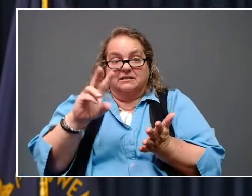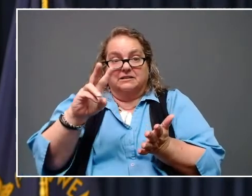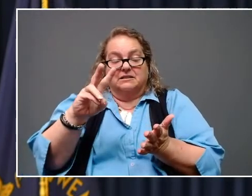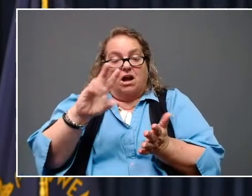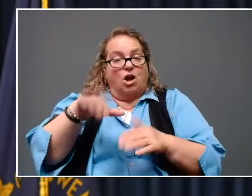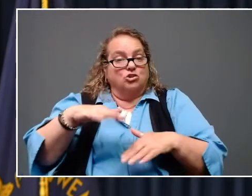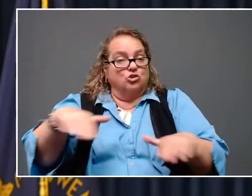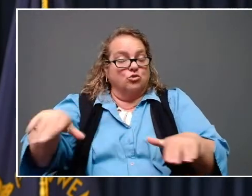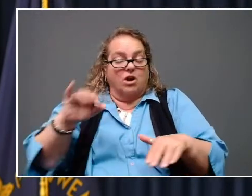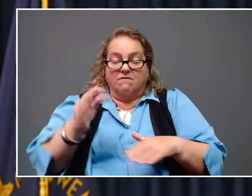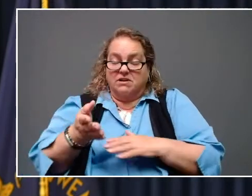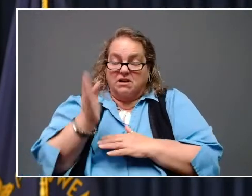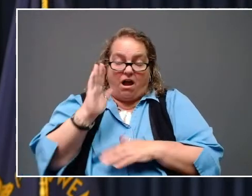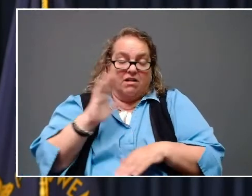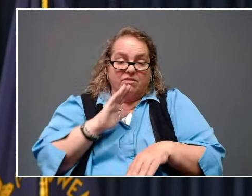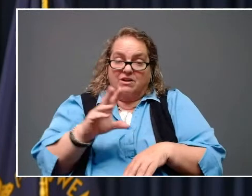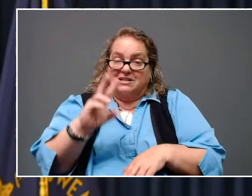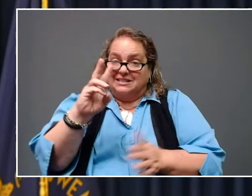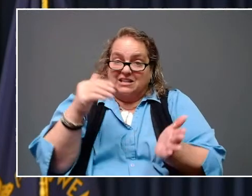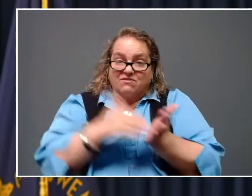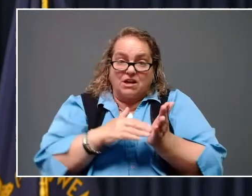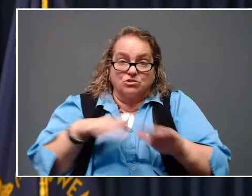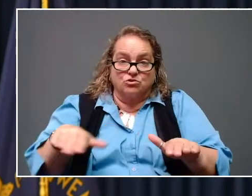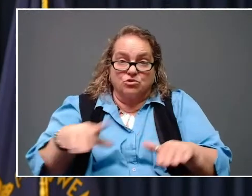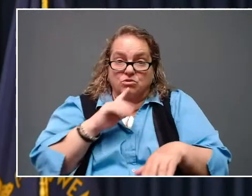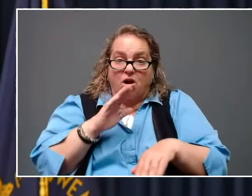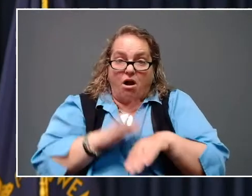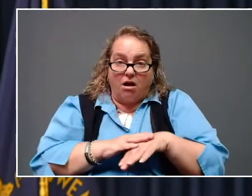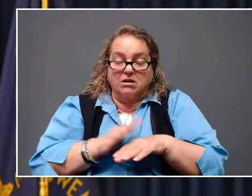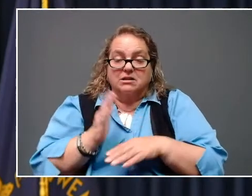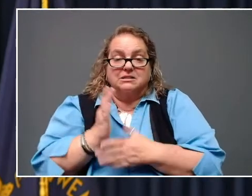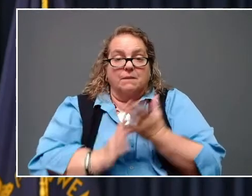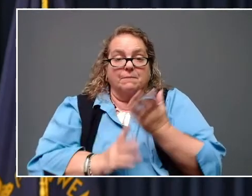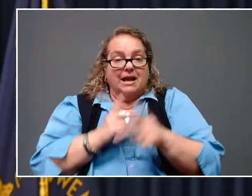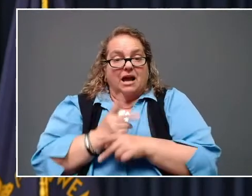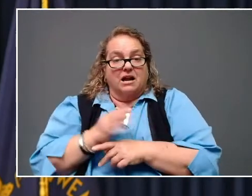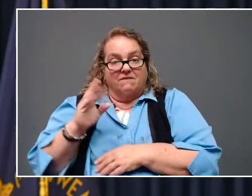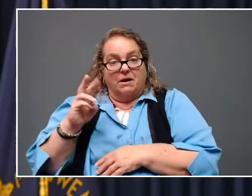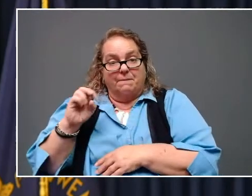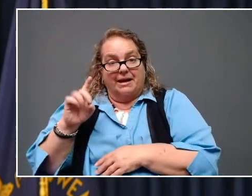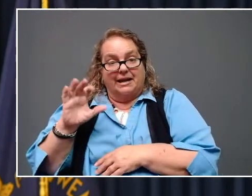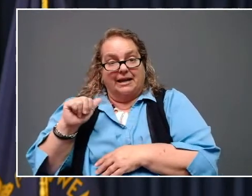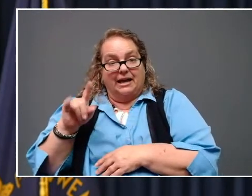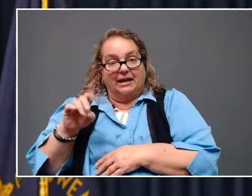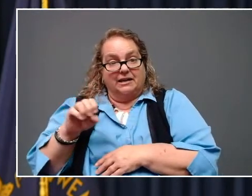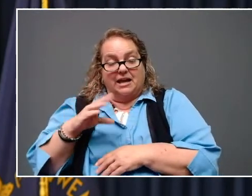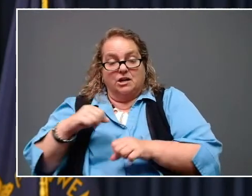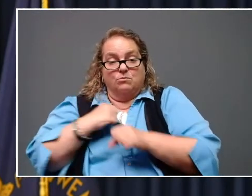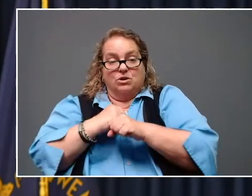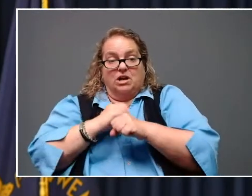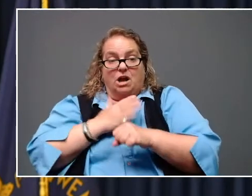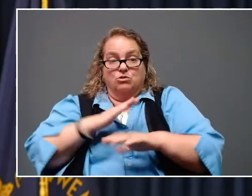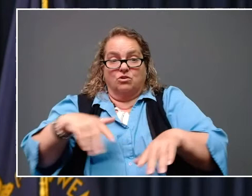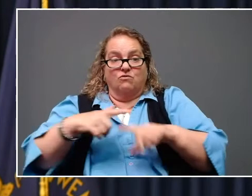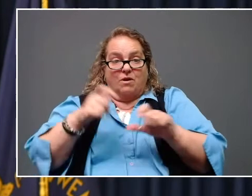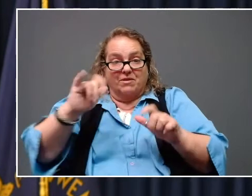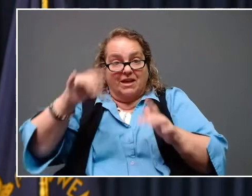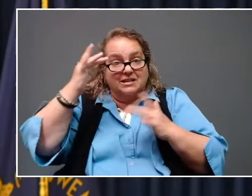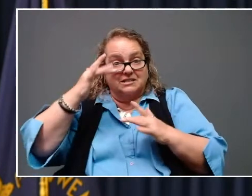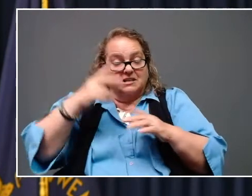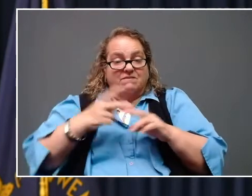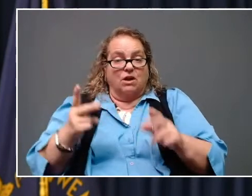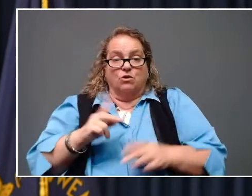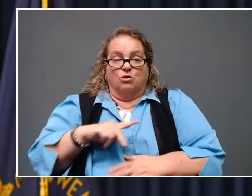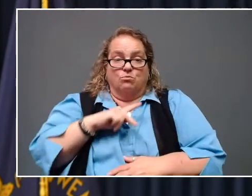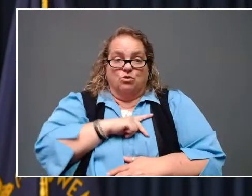are on a form of Medicaid. And protecting our kids from this disease is very personal to